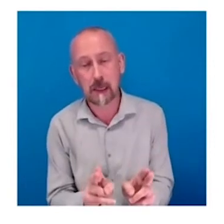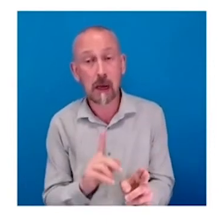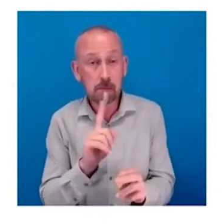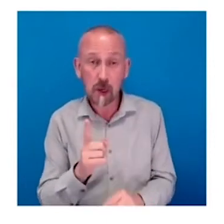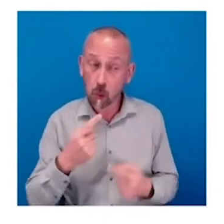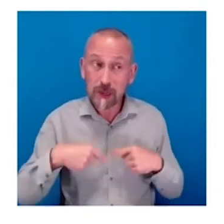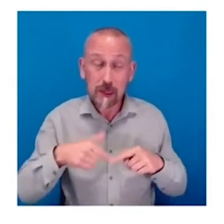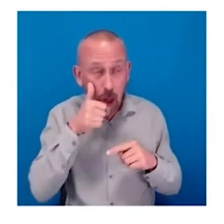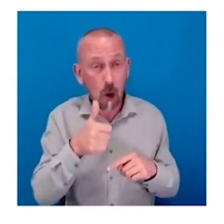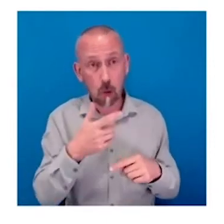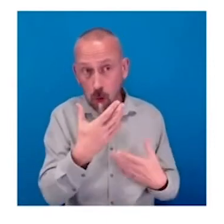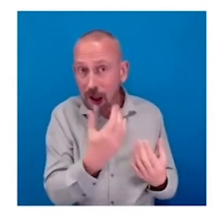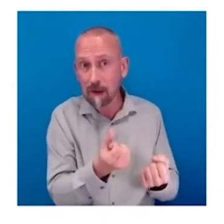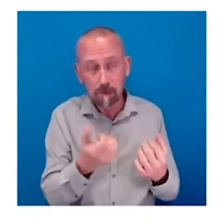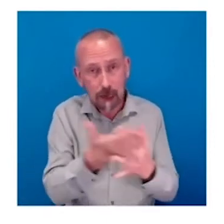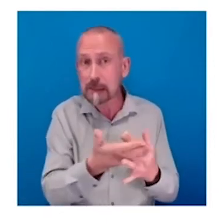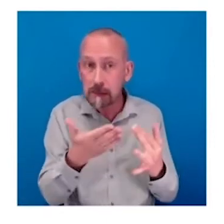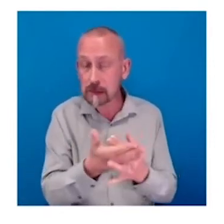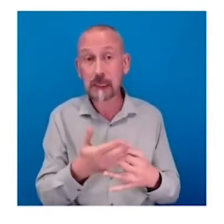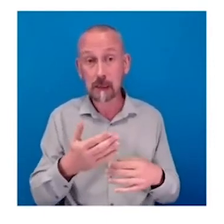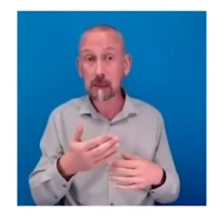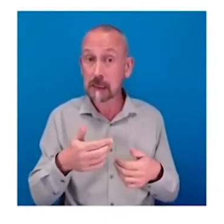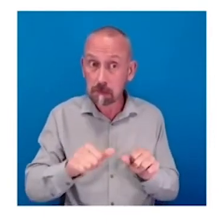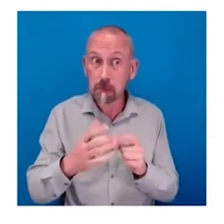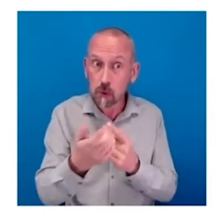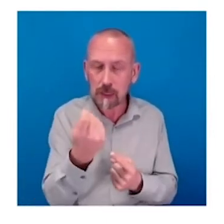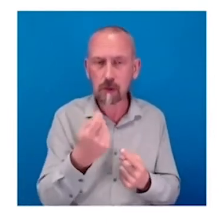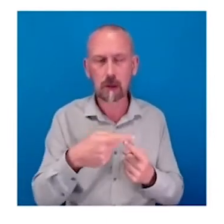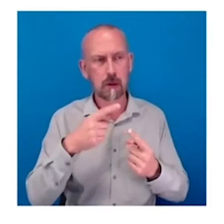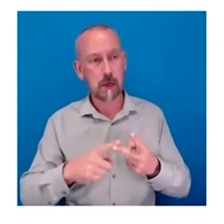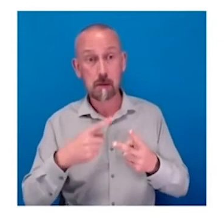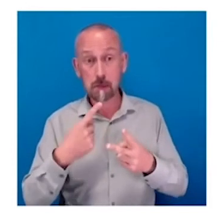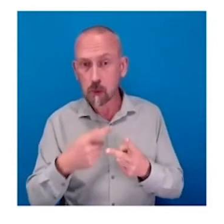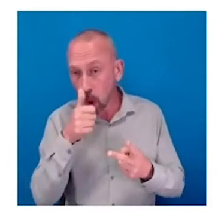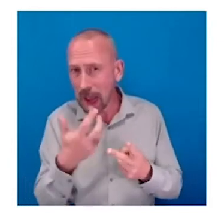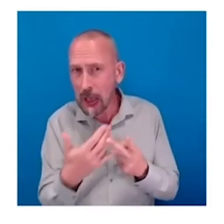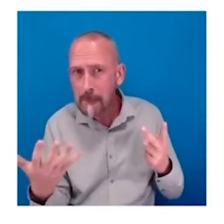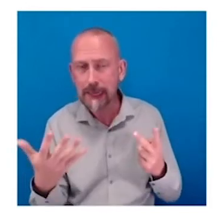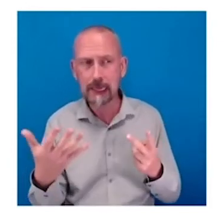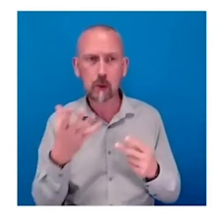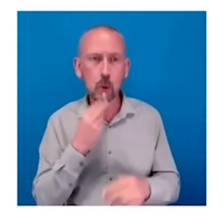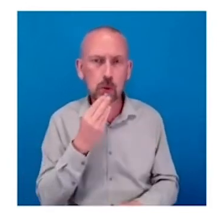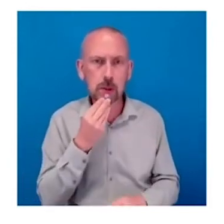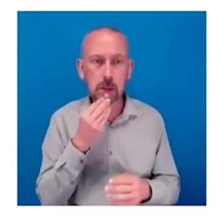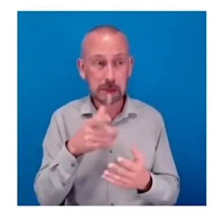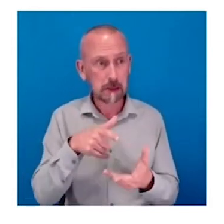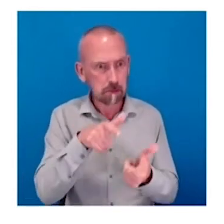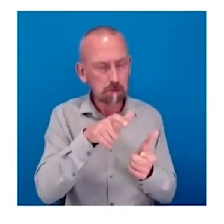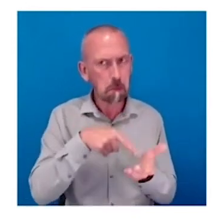and we're getting, we know what works, and we know the number of people that are using it. So then we could say, hey, there's a market